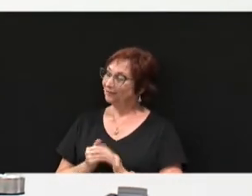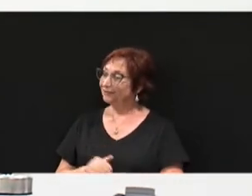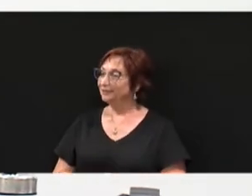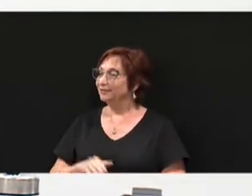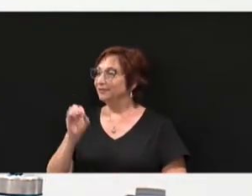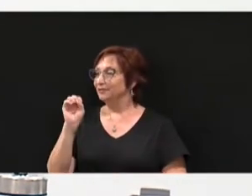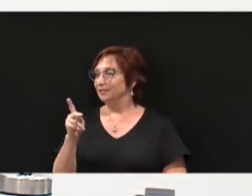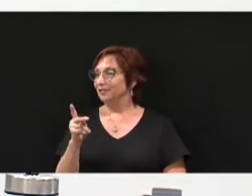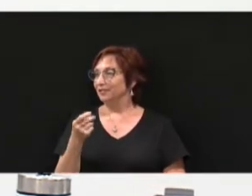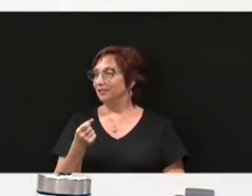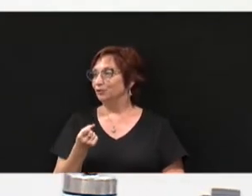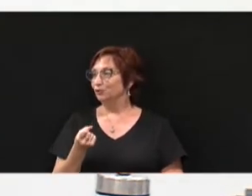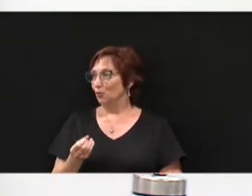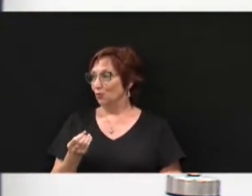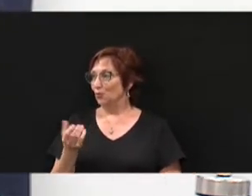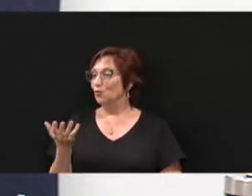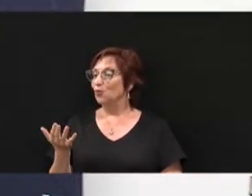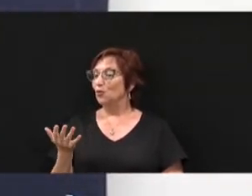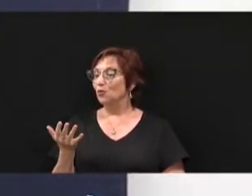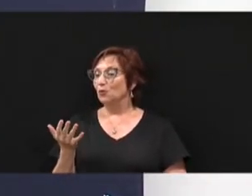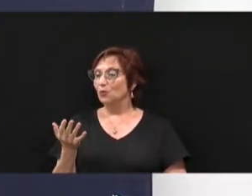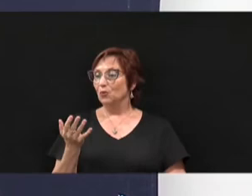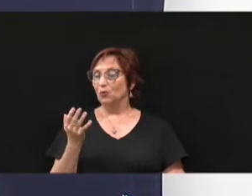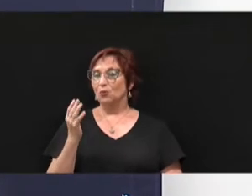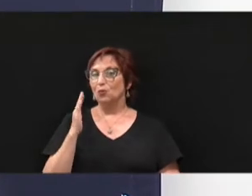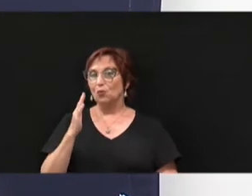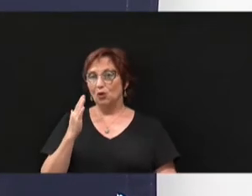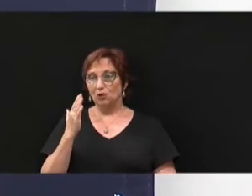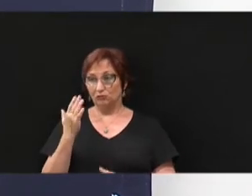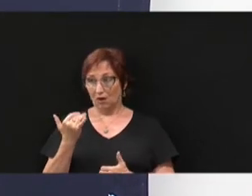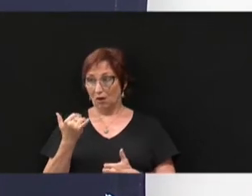Okay, so let's go